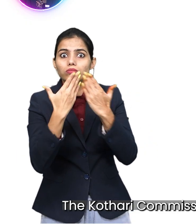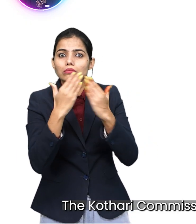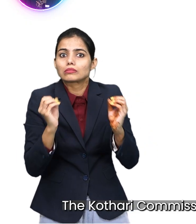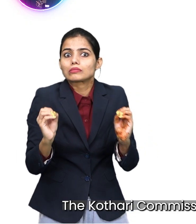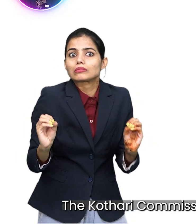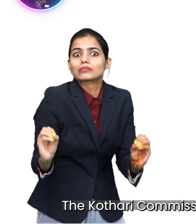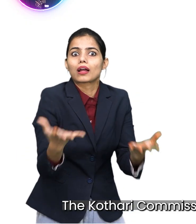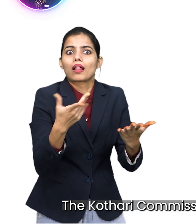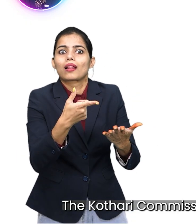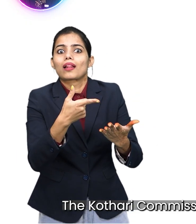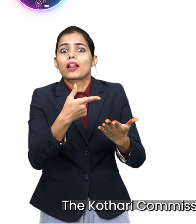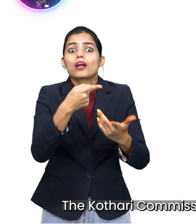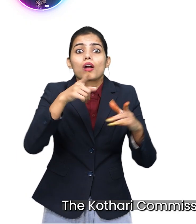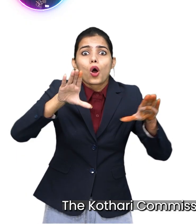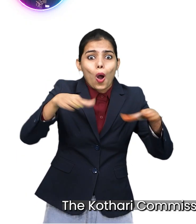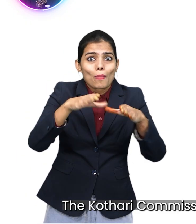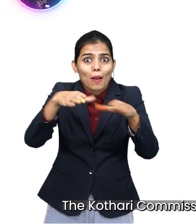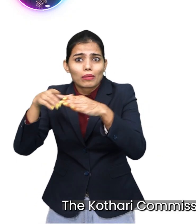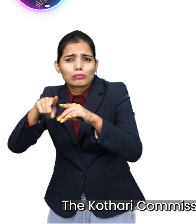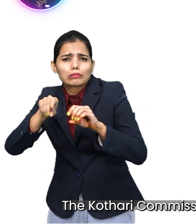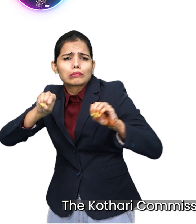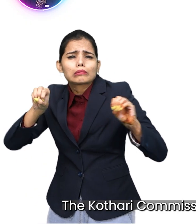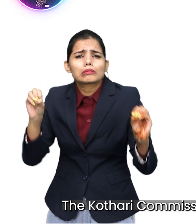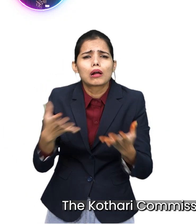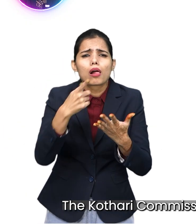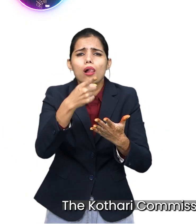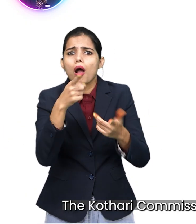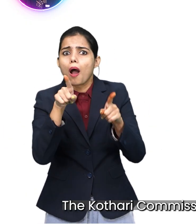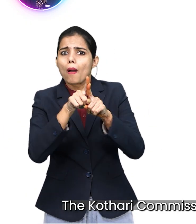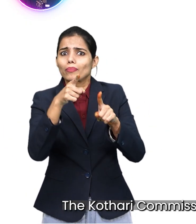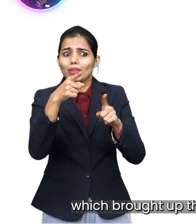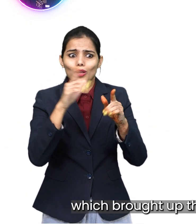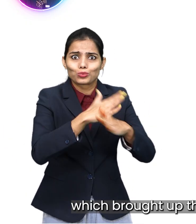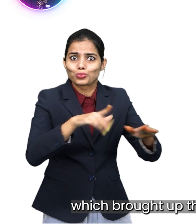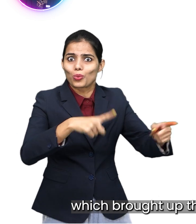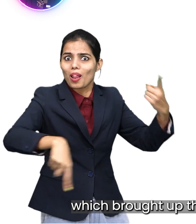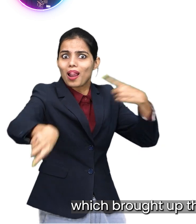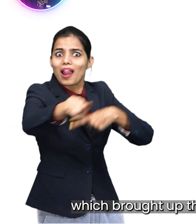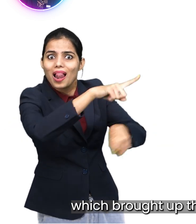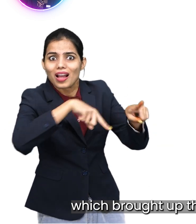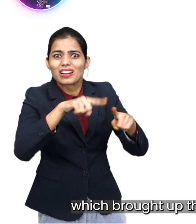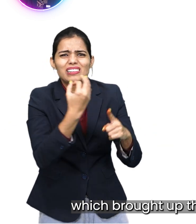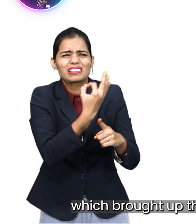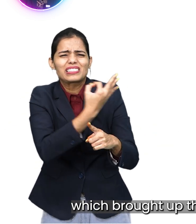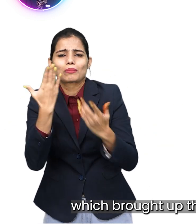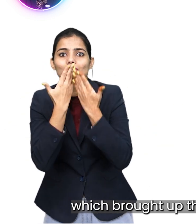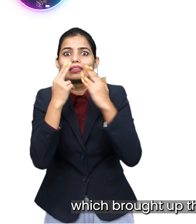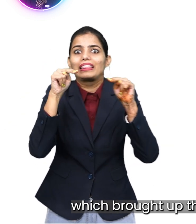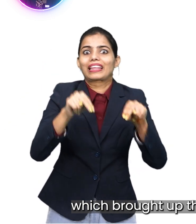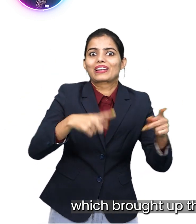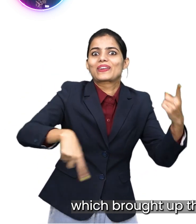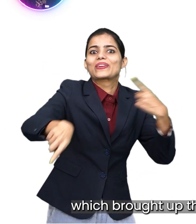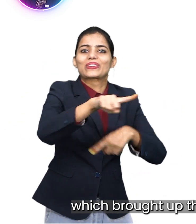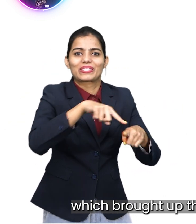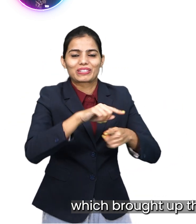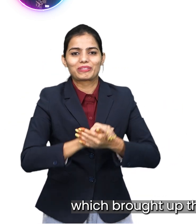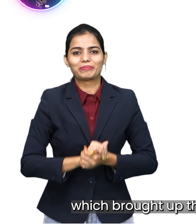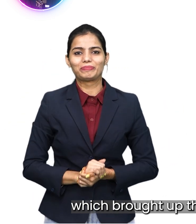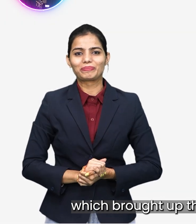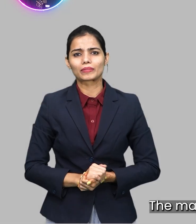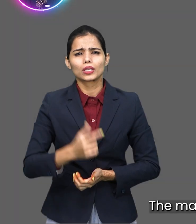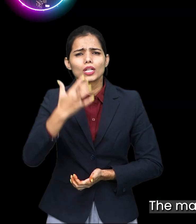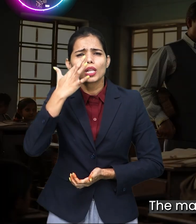The Kothari Commission was the first education commission which brought up the issue of children with special